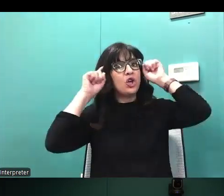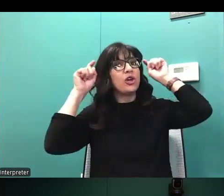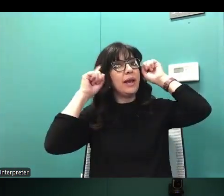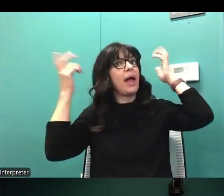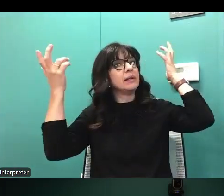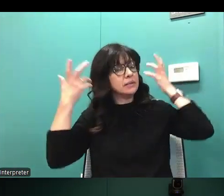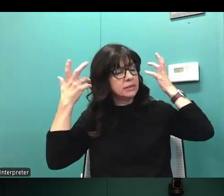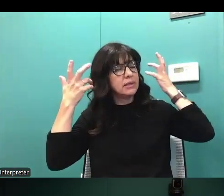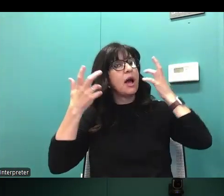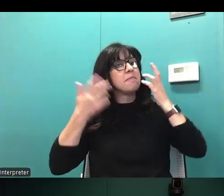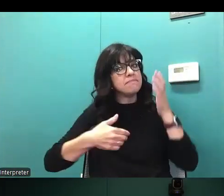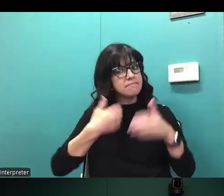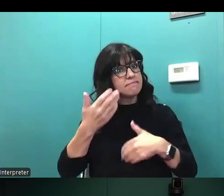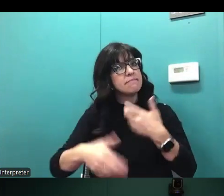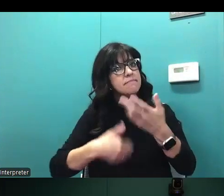aids and